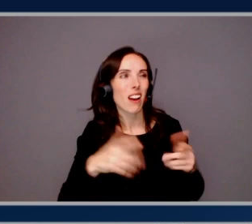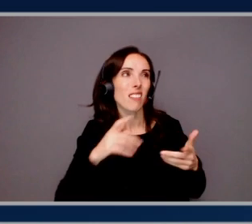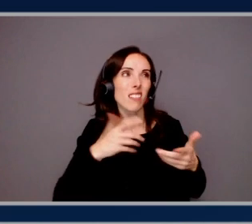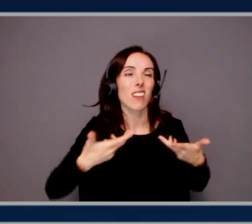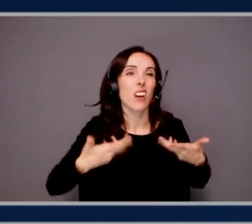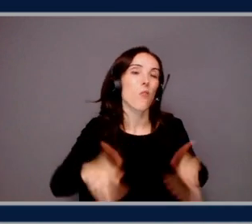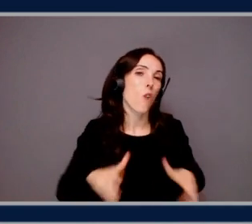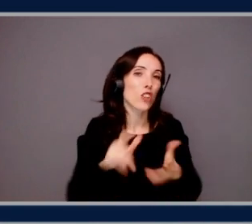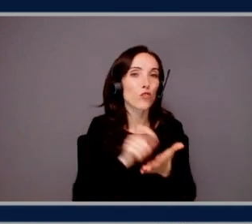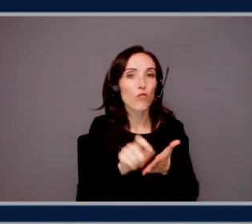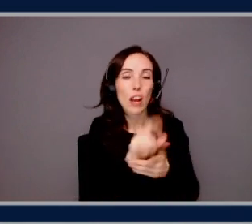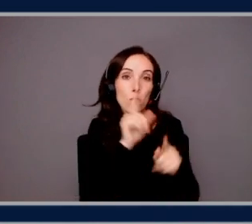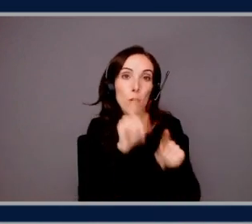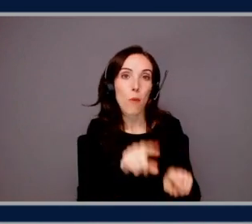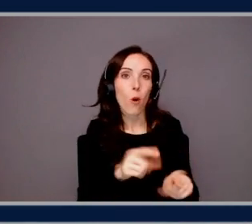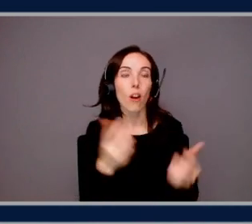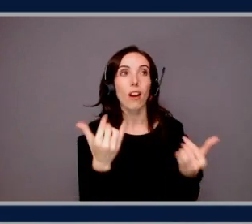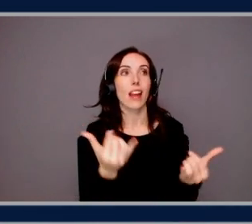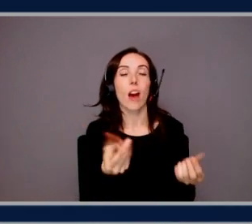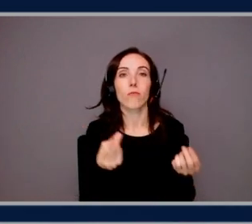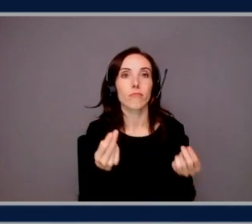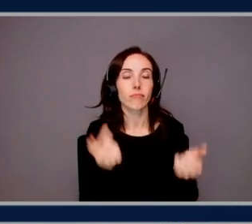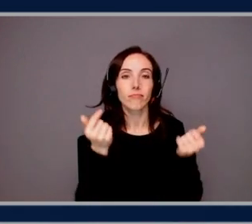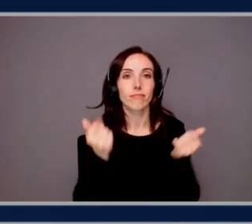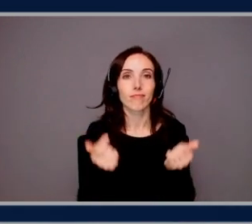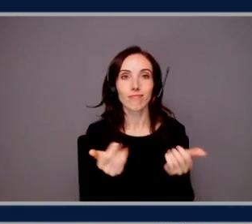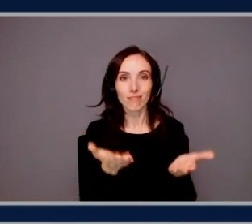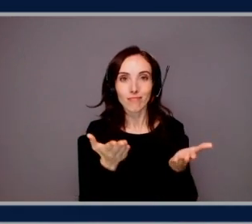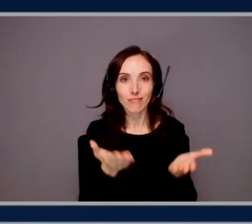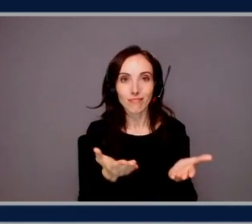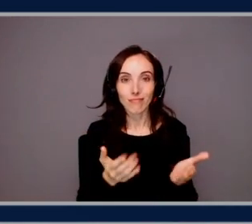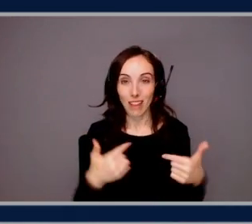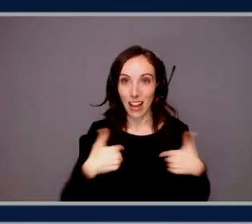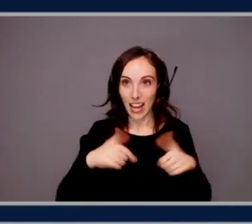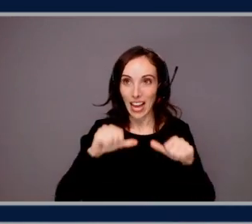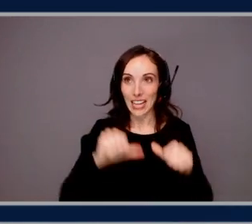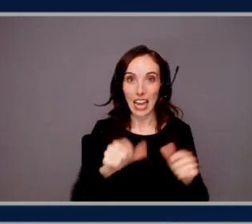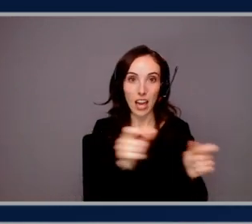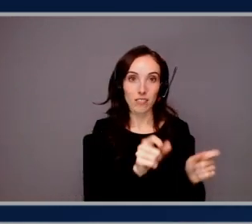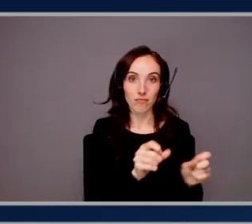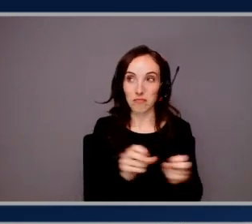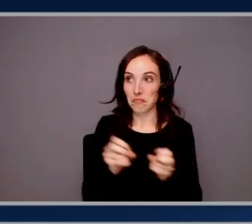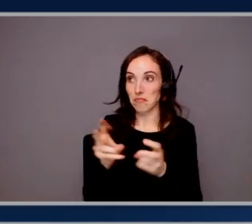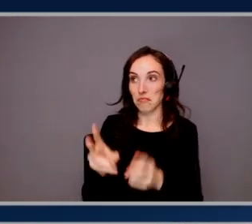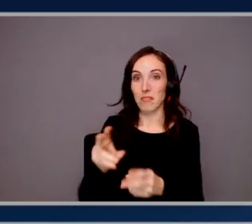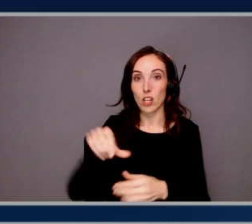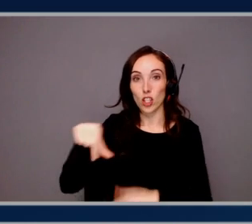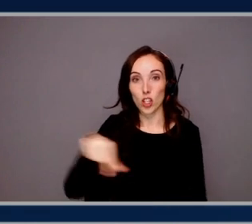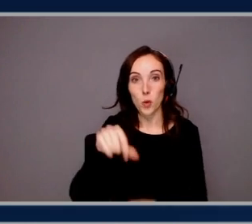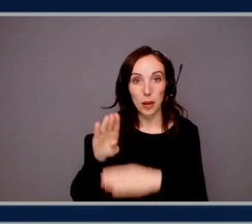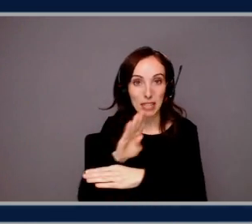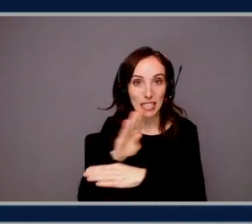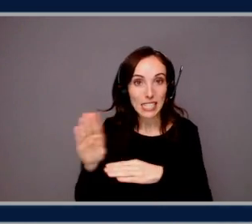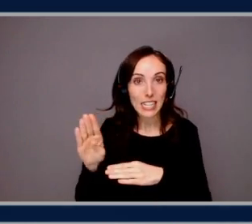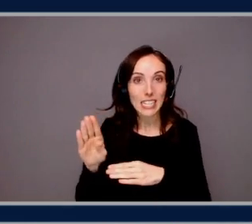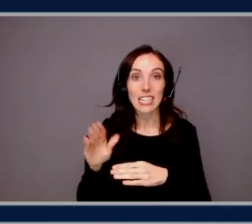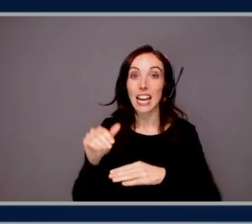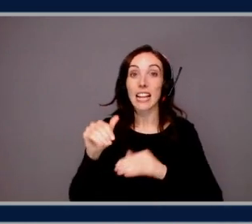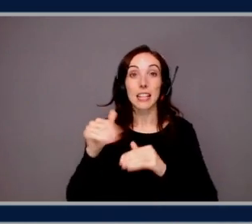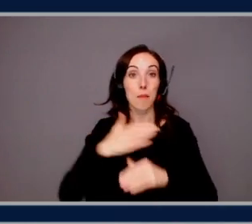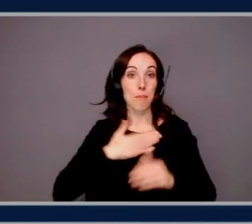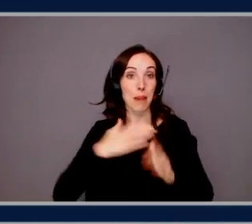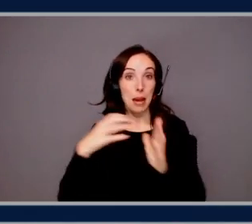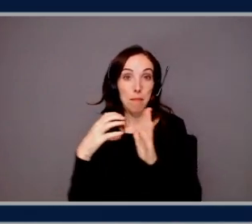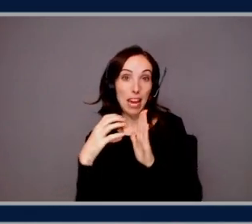have time. It works in Exactly. reverse. Yeah, Now it's like, hey, I can go put this in Q Business, and then I can send my paragraph out to my